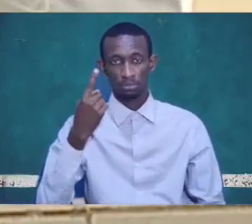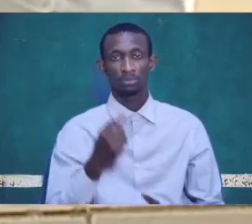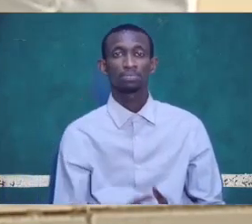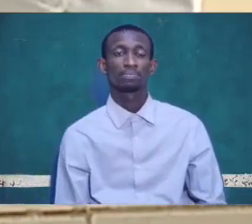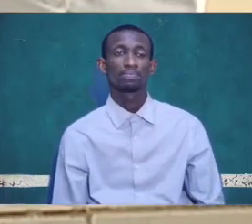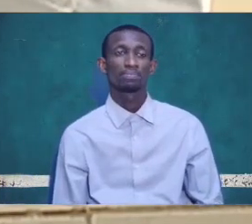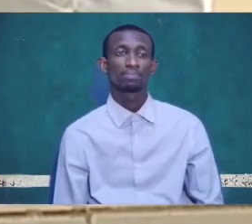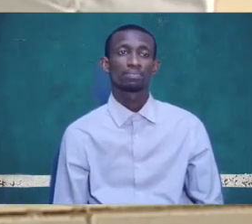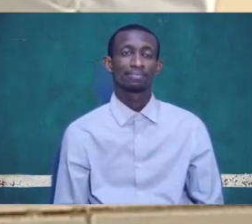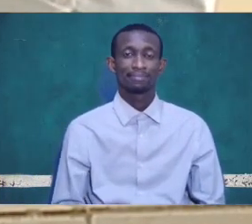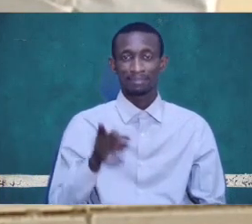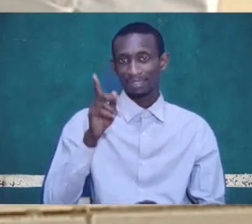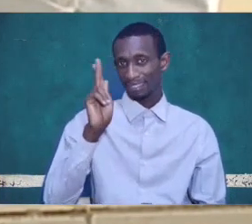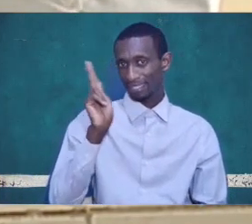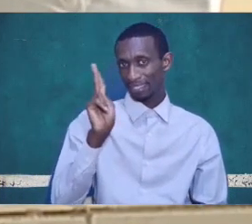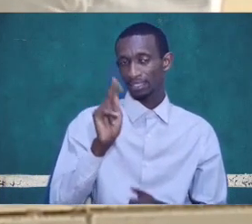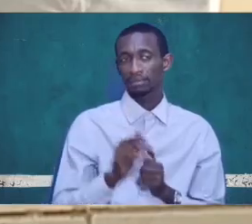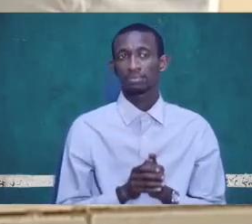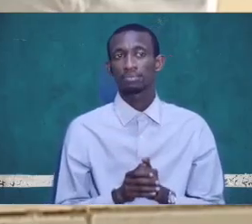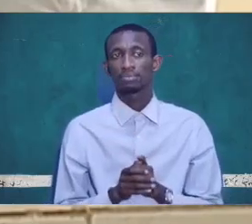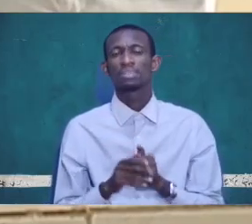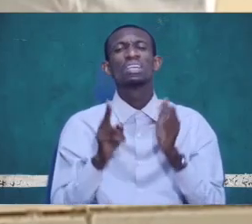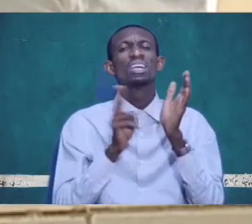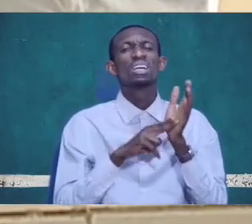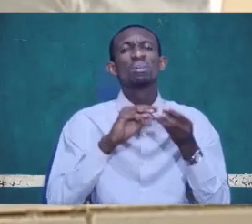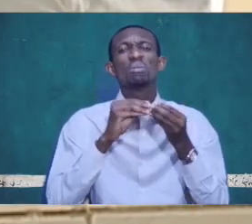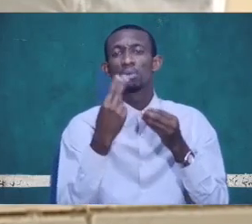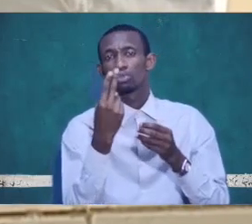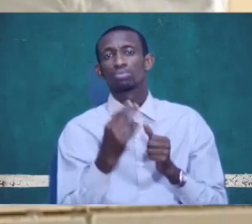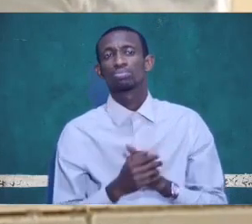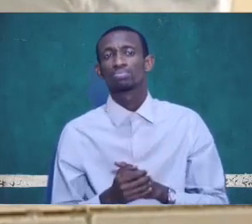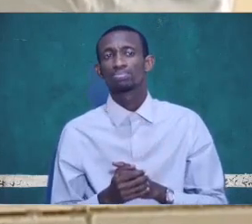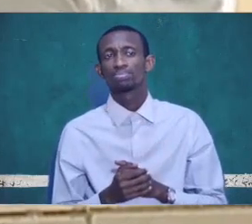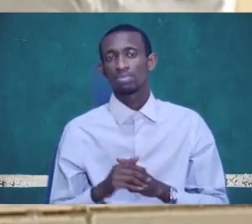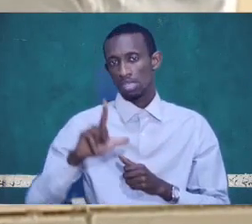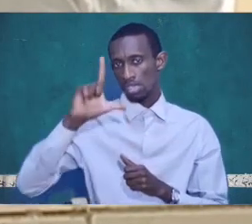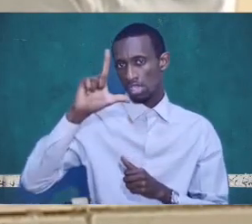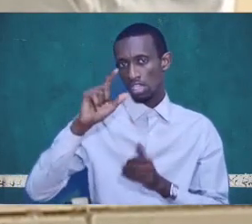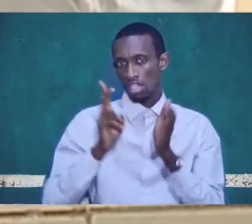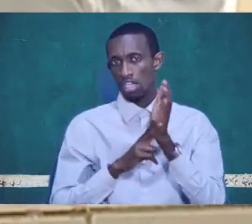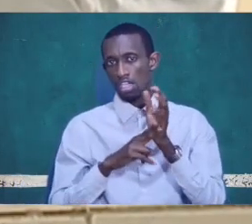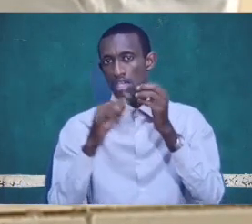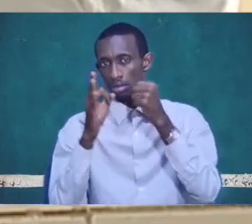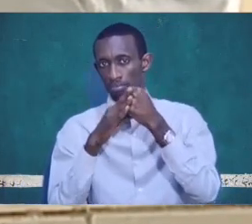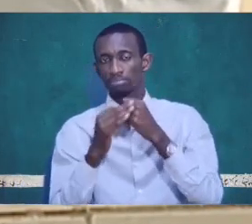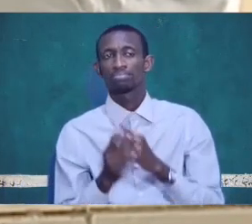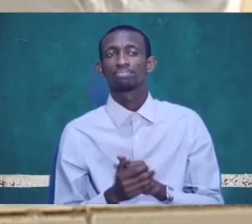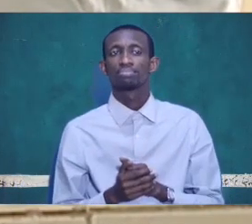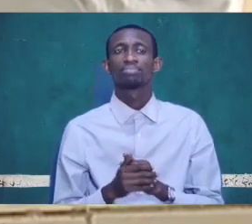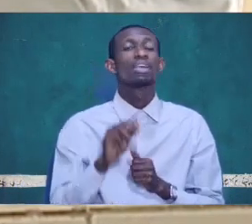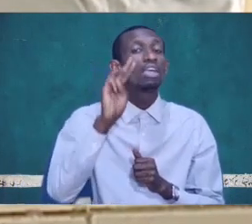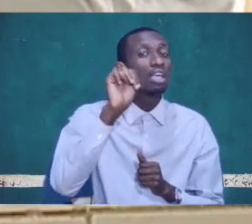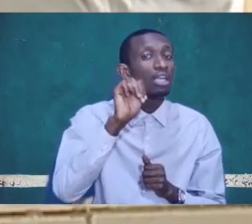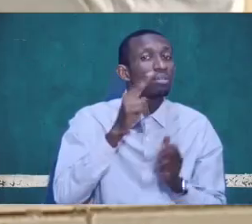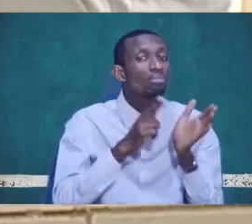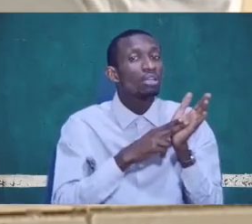that is K, it can contain a maximum of 2. The second L, 8. And M,